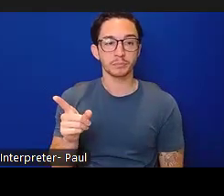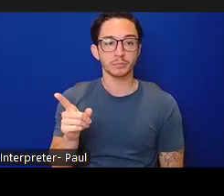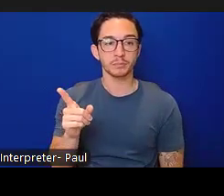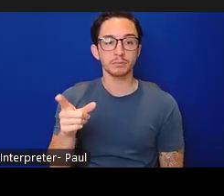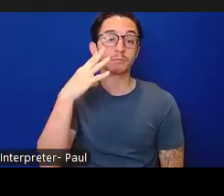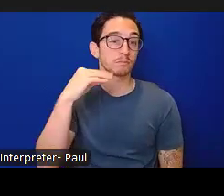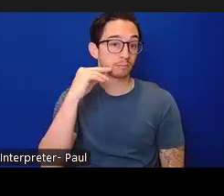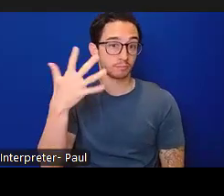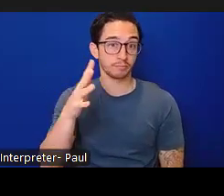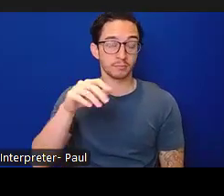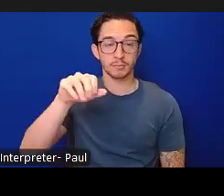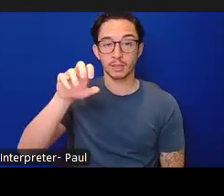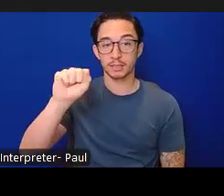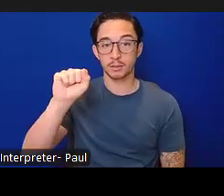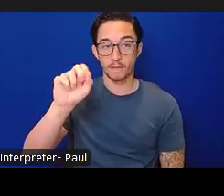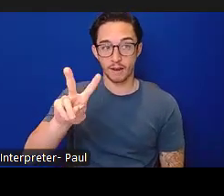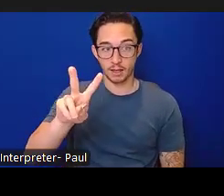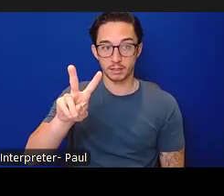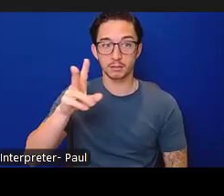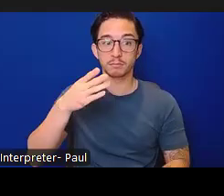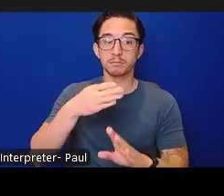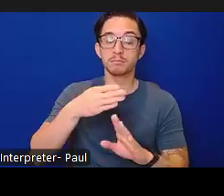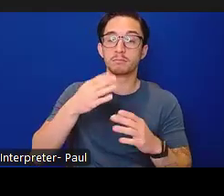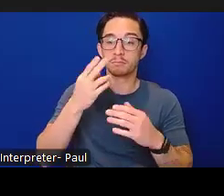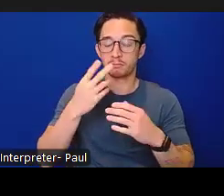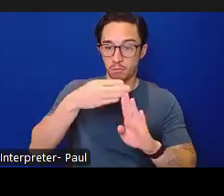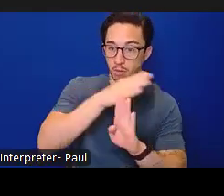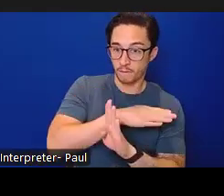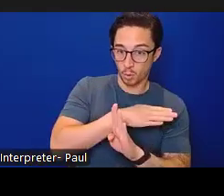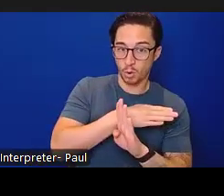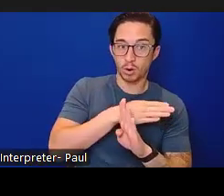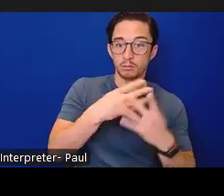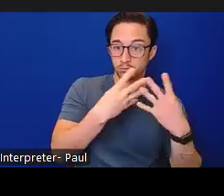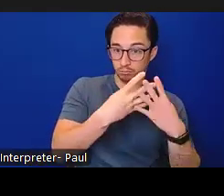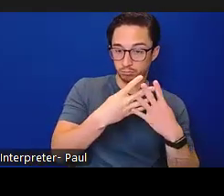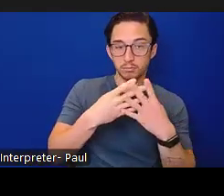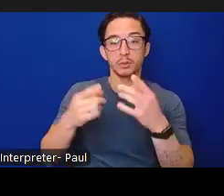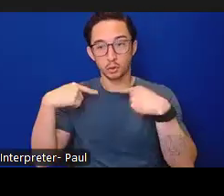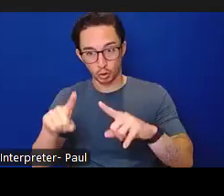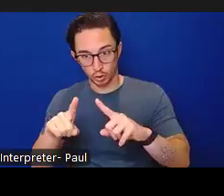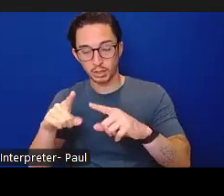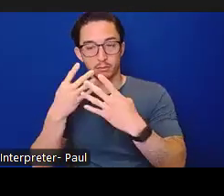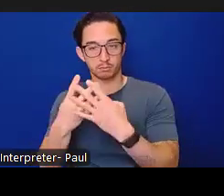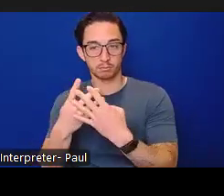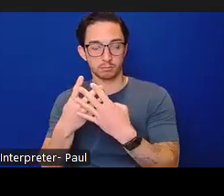She has experienced sexual violence both before and during her time in prison.